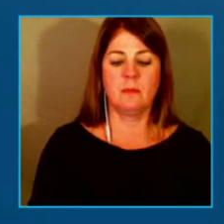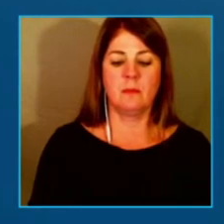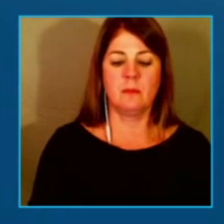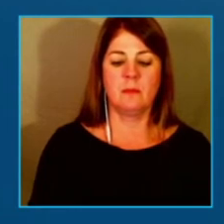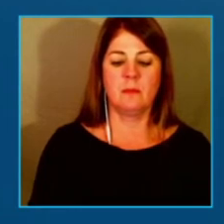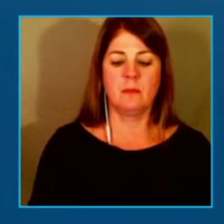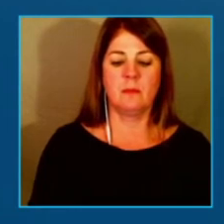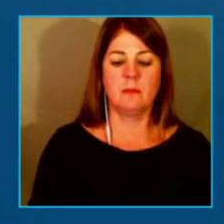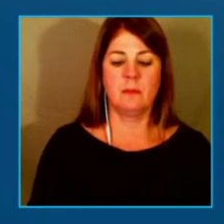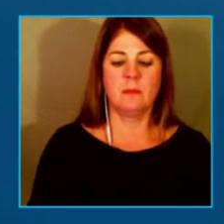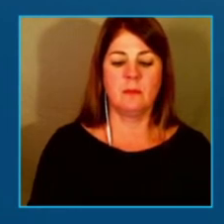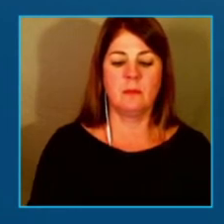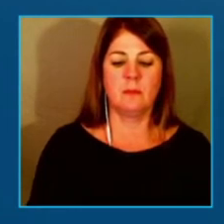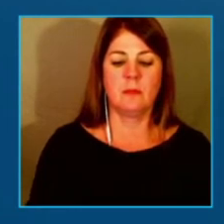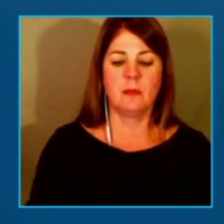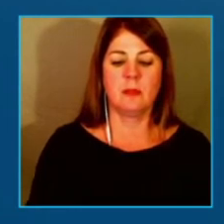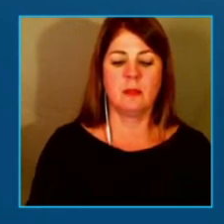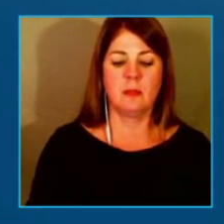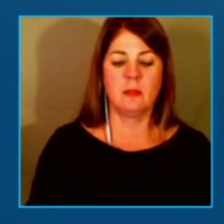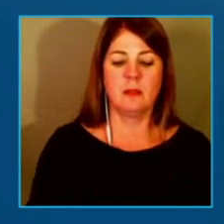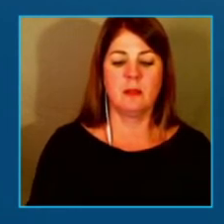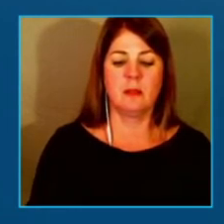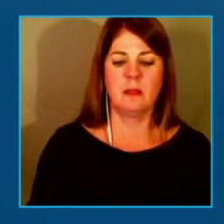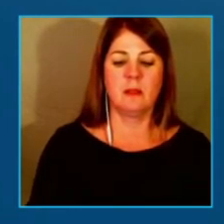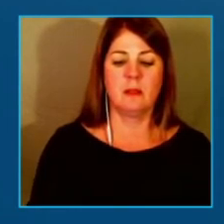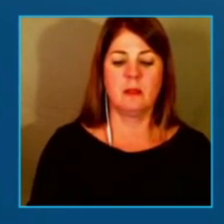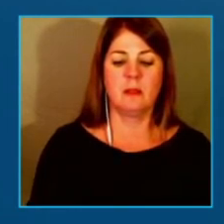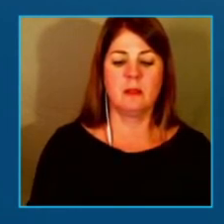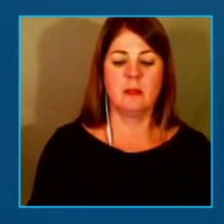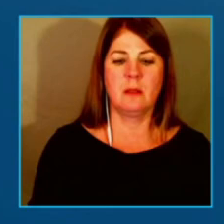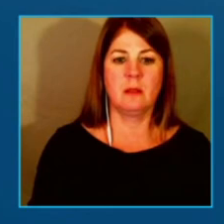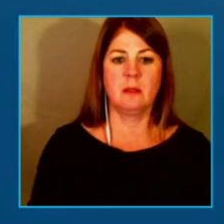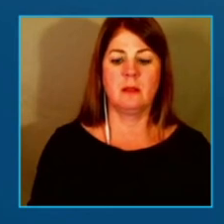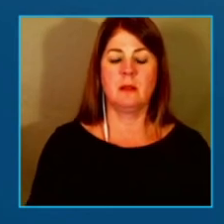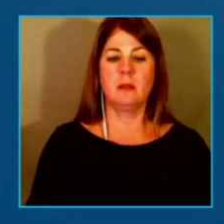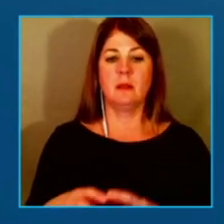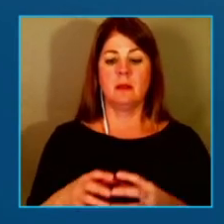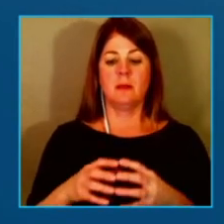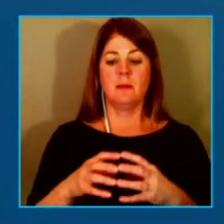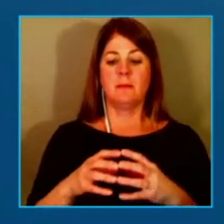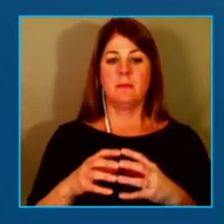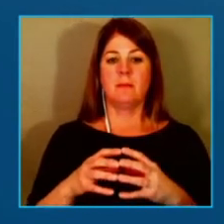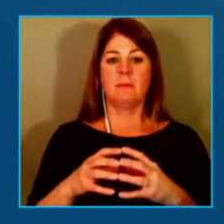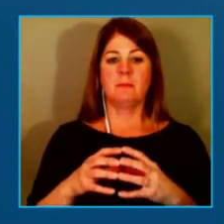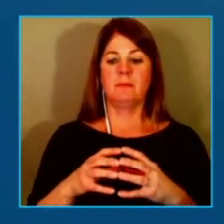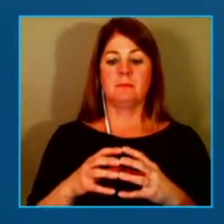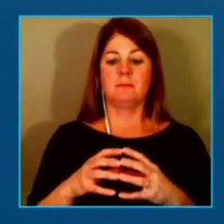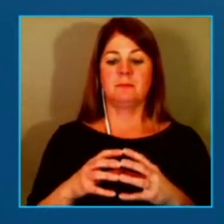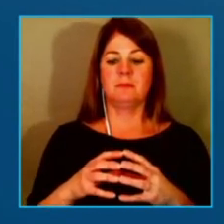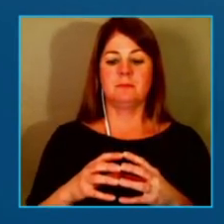She submitted one in July of 2018, and then she submitted a second